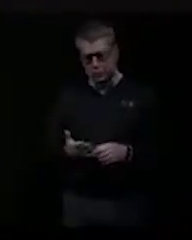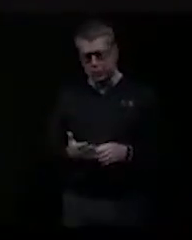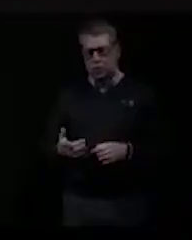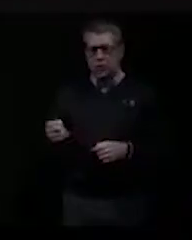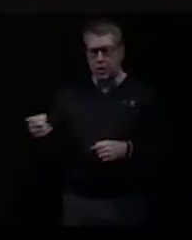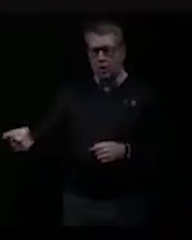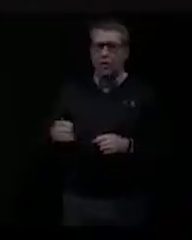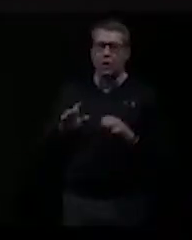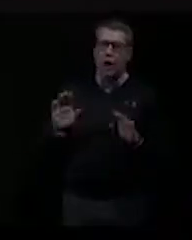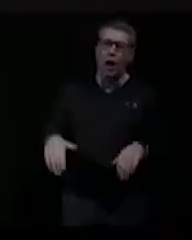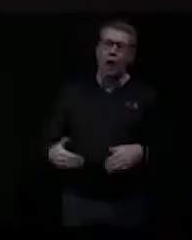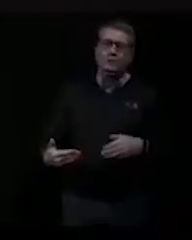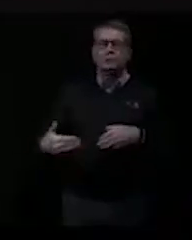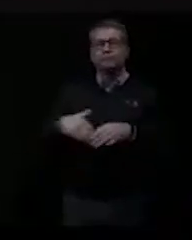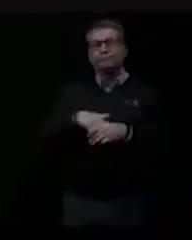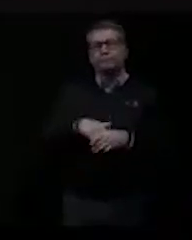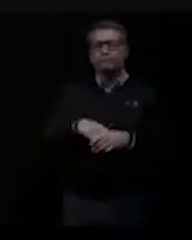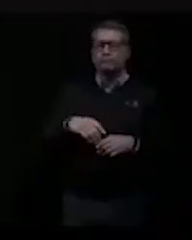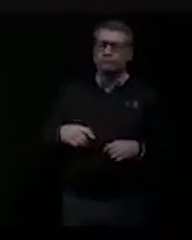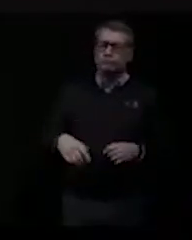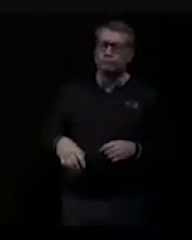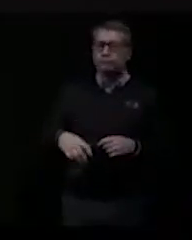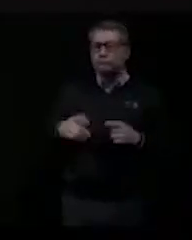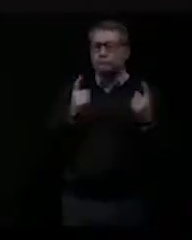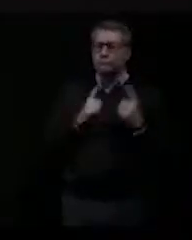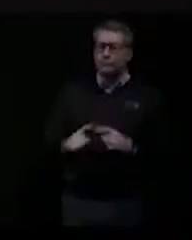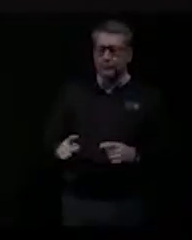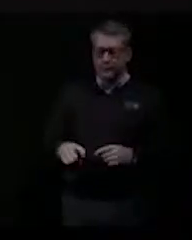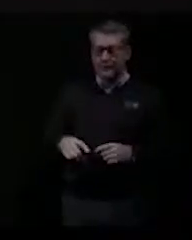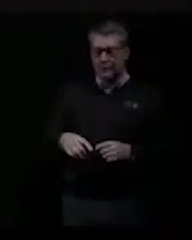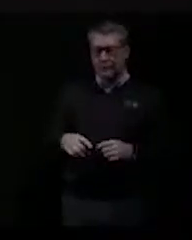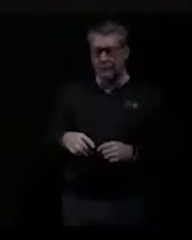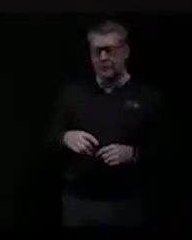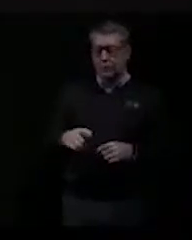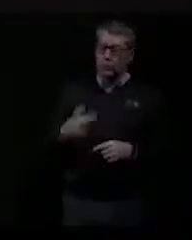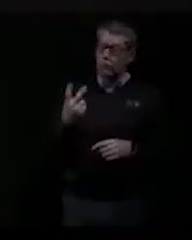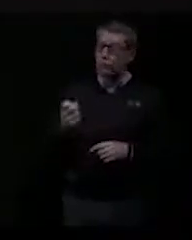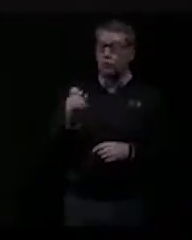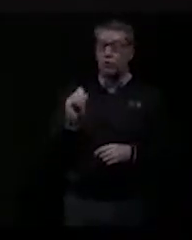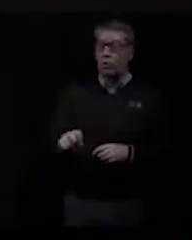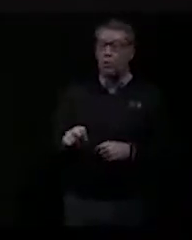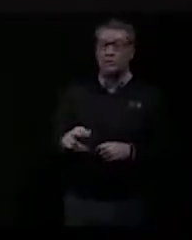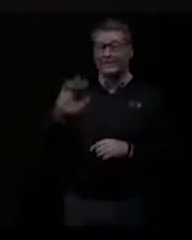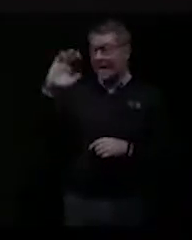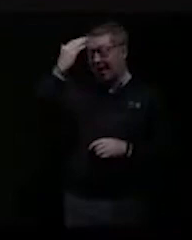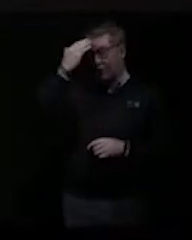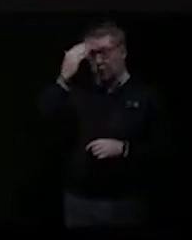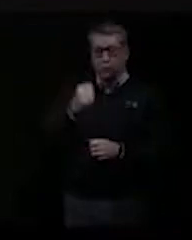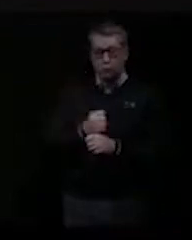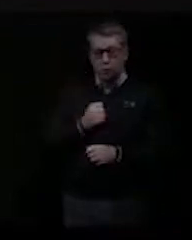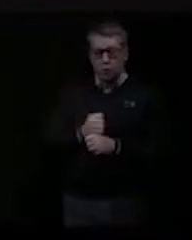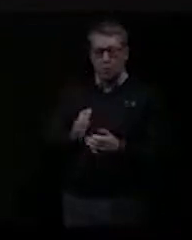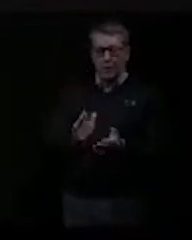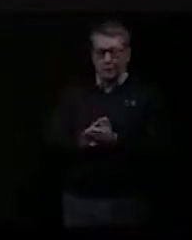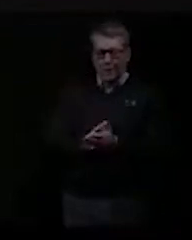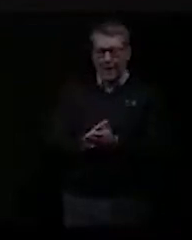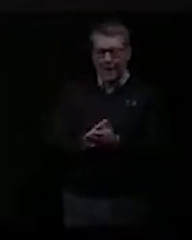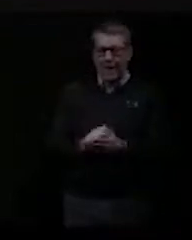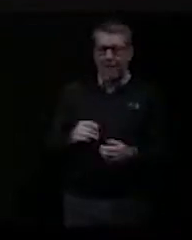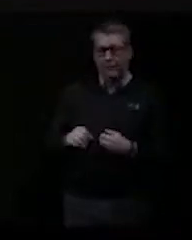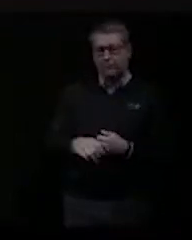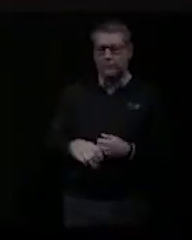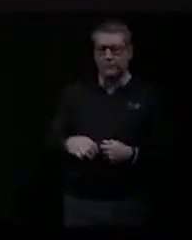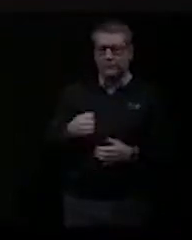been engaged in human rights work for decades and more than 20 years of experience working directly with human rights